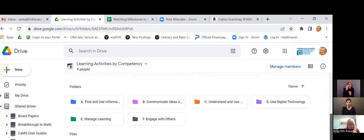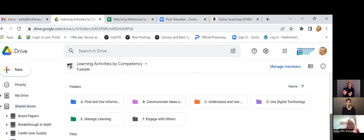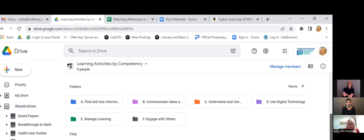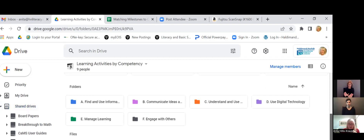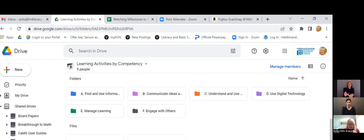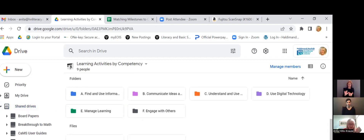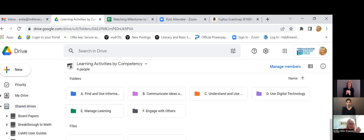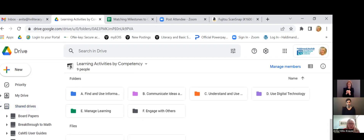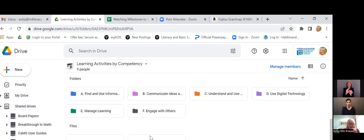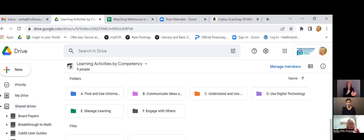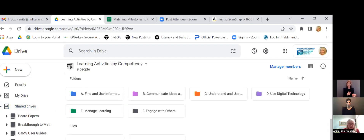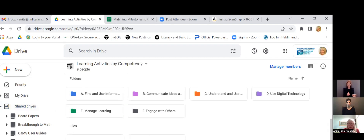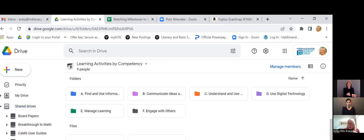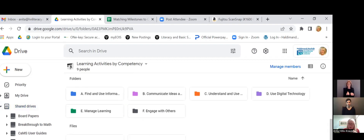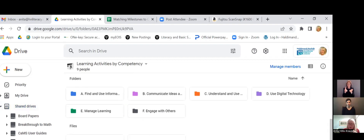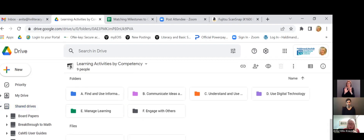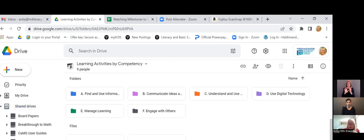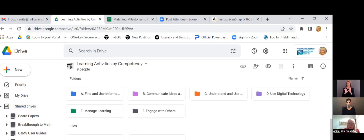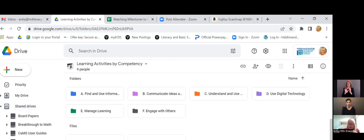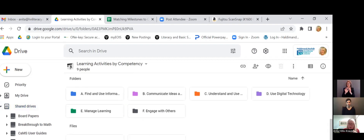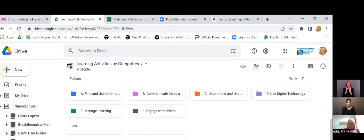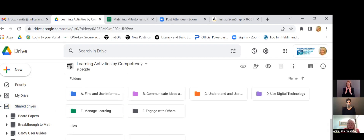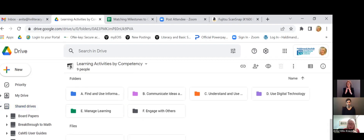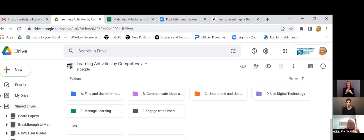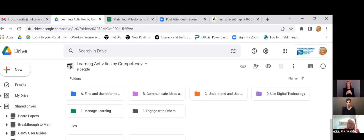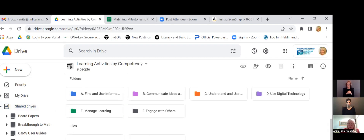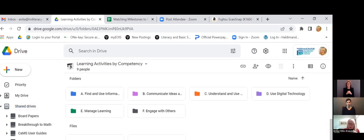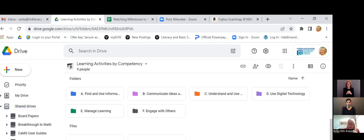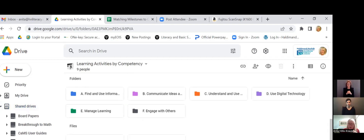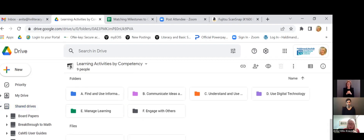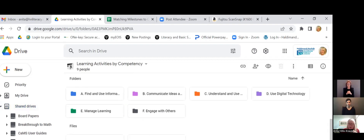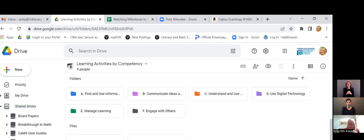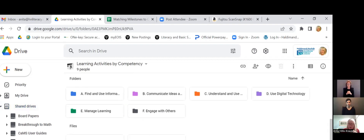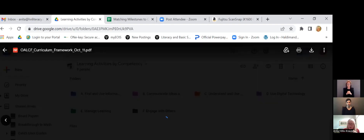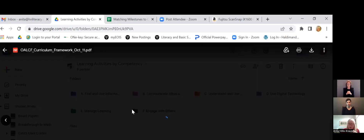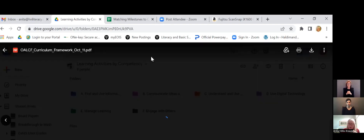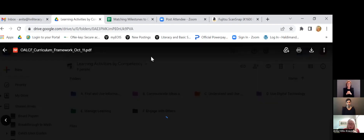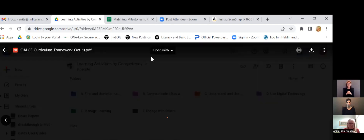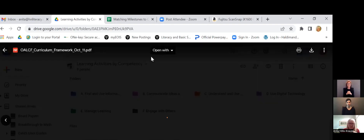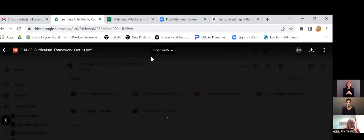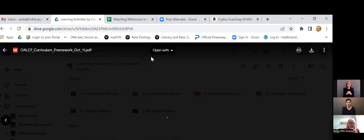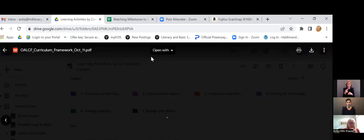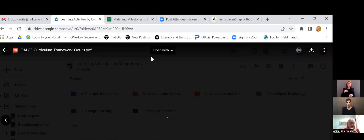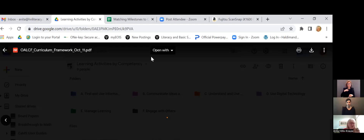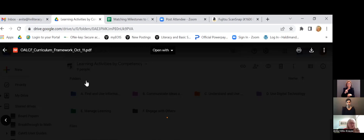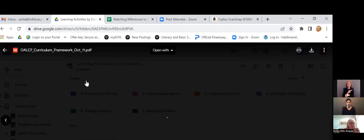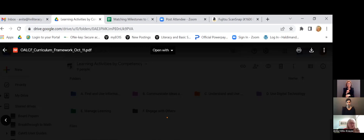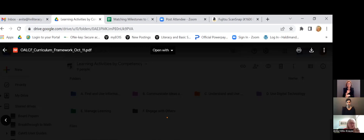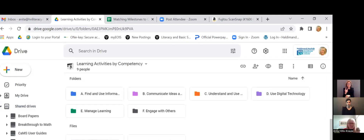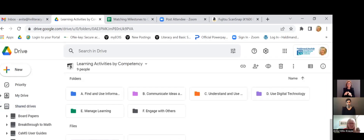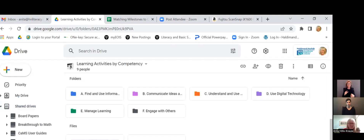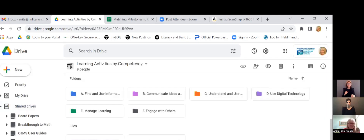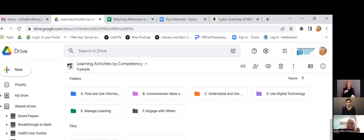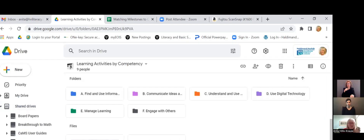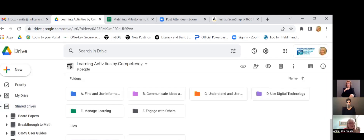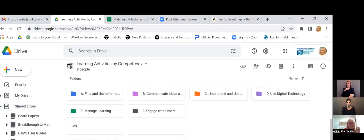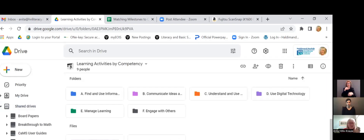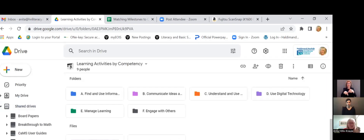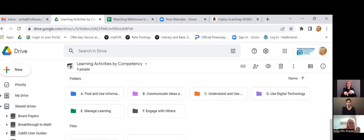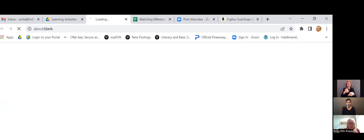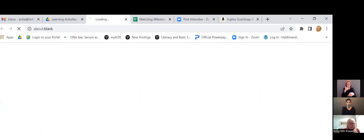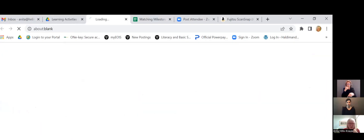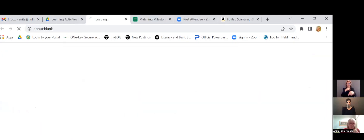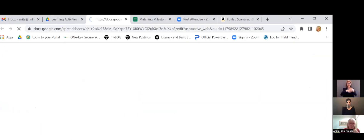again, something we always use, a document that, oh, sorry, oh, no, I don't want that one.